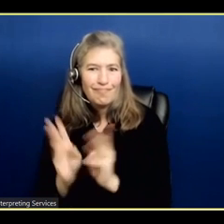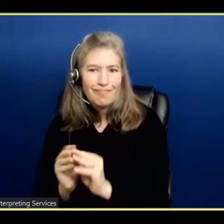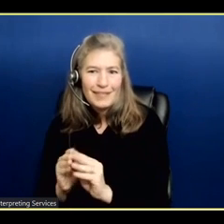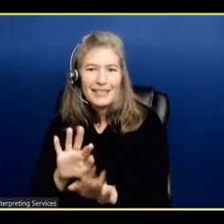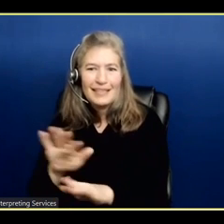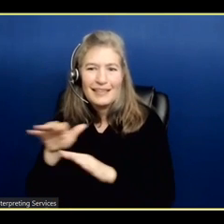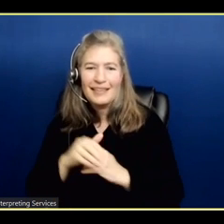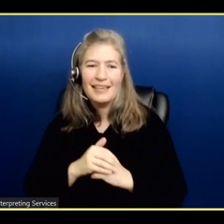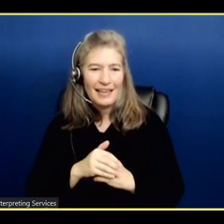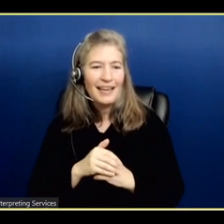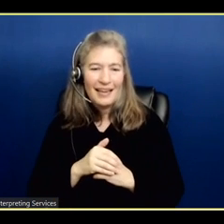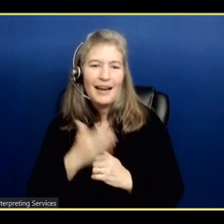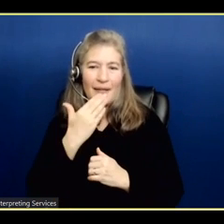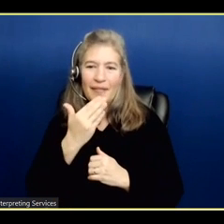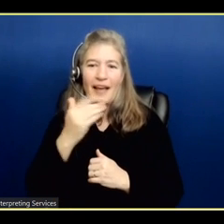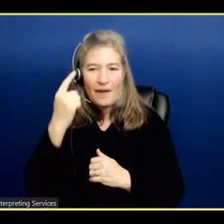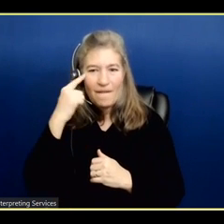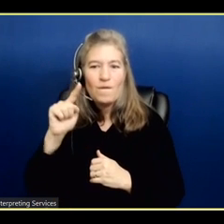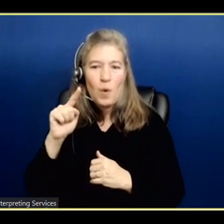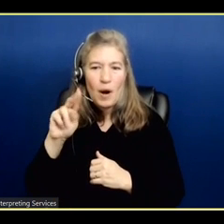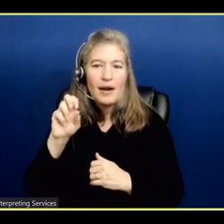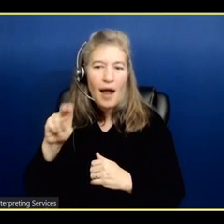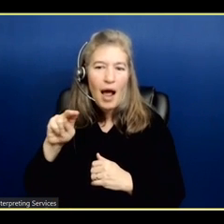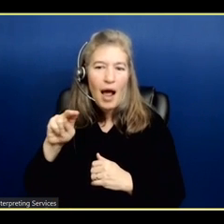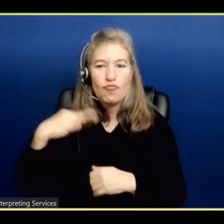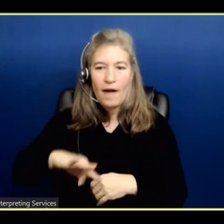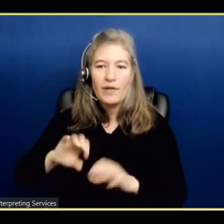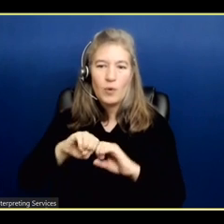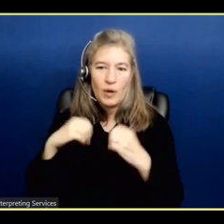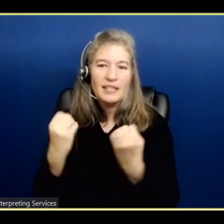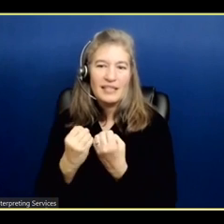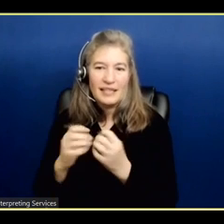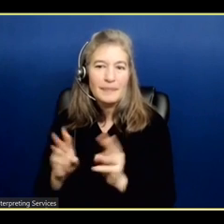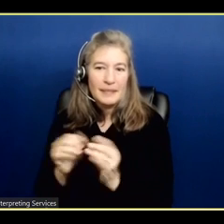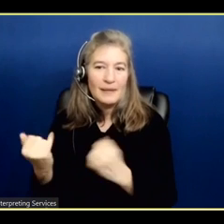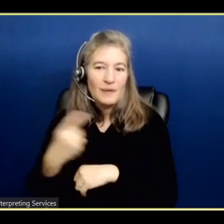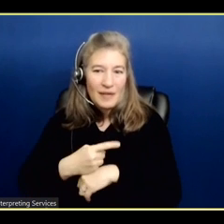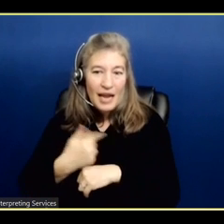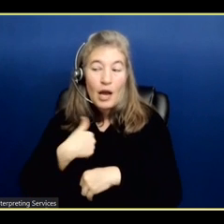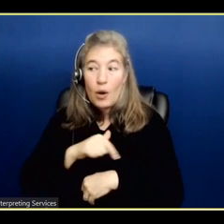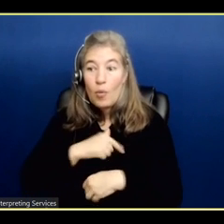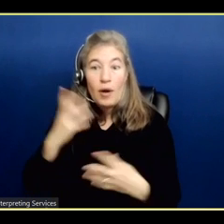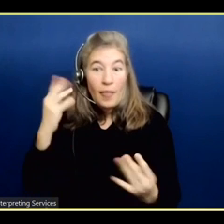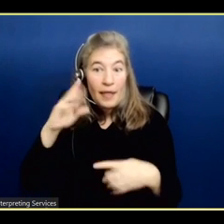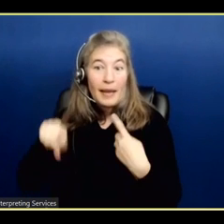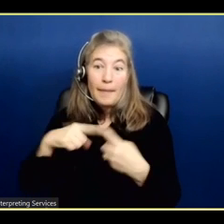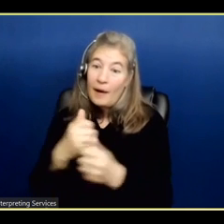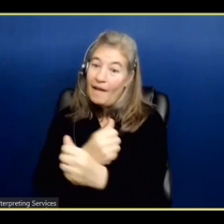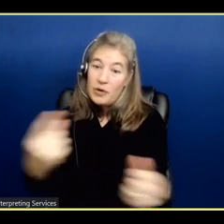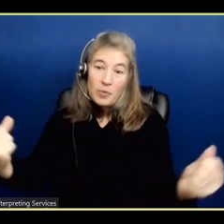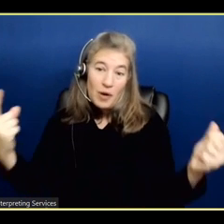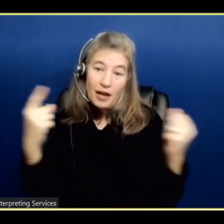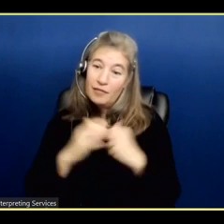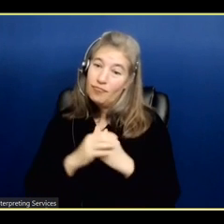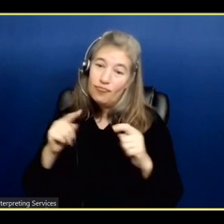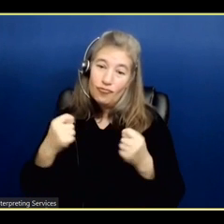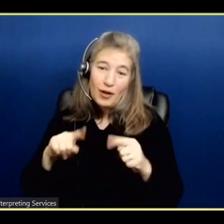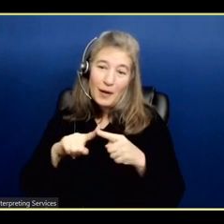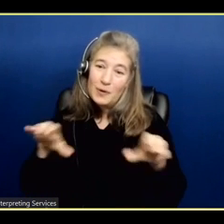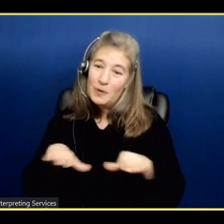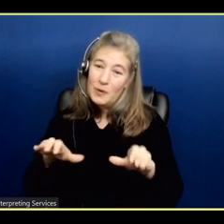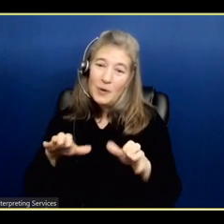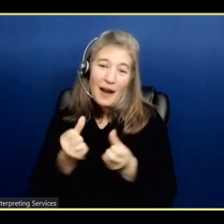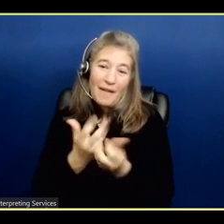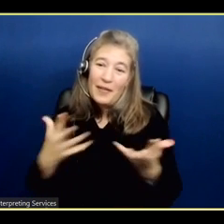in the nonprofit arts world that are on this call today. And we're thinking about everybody, and we're trying to do everything we possibly